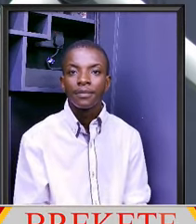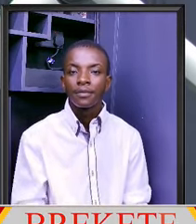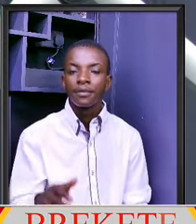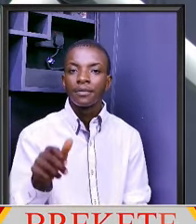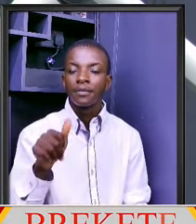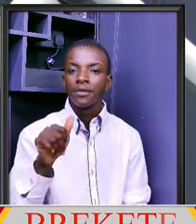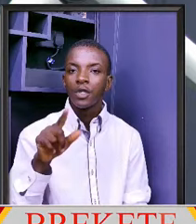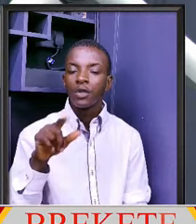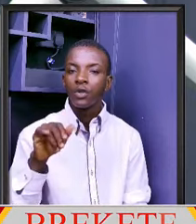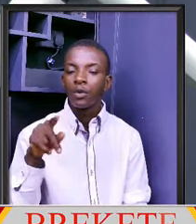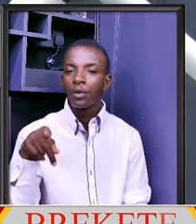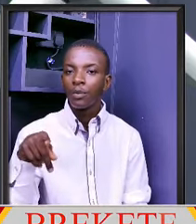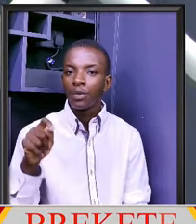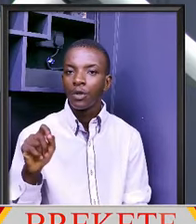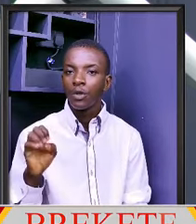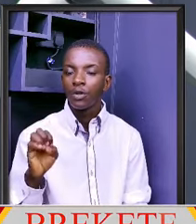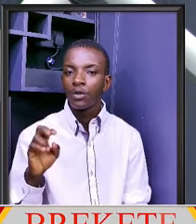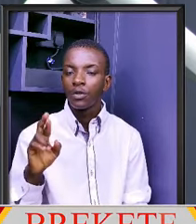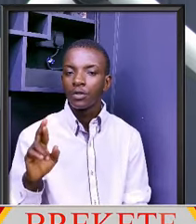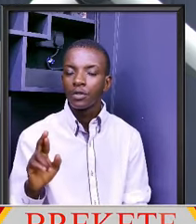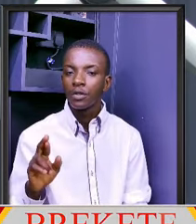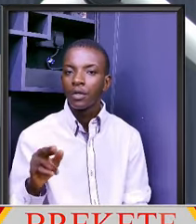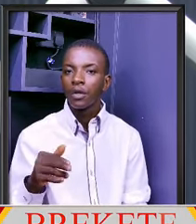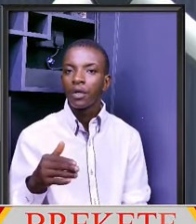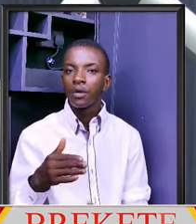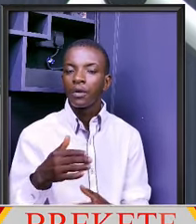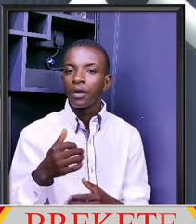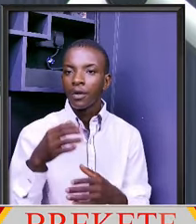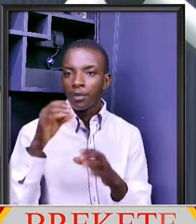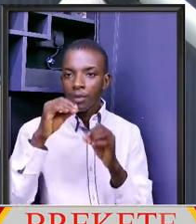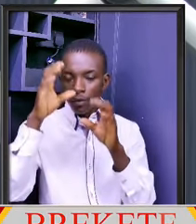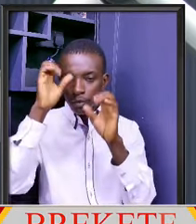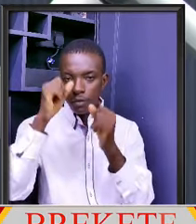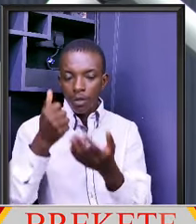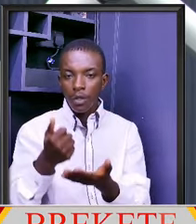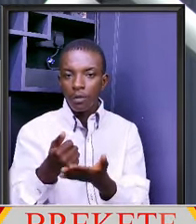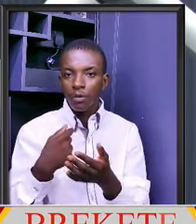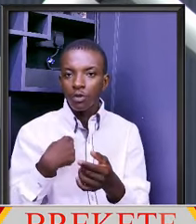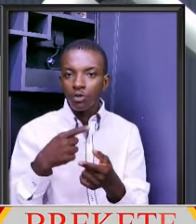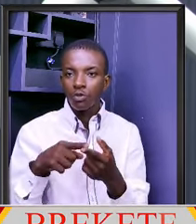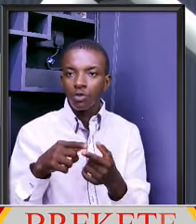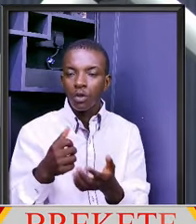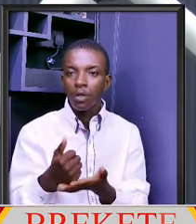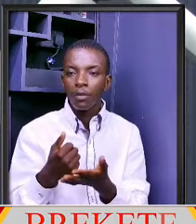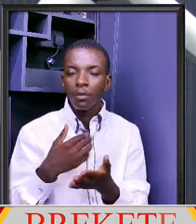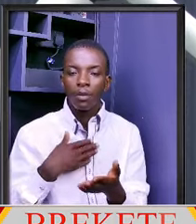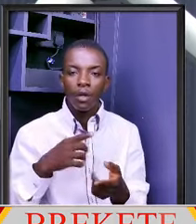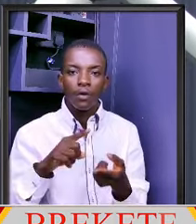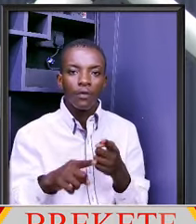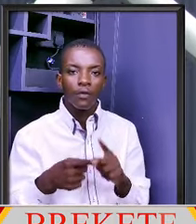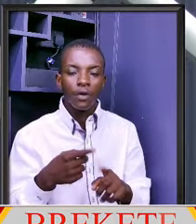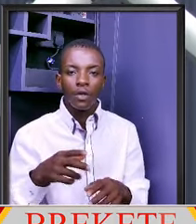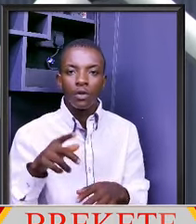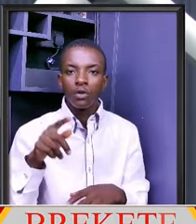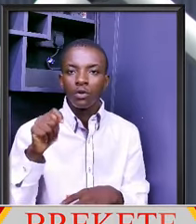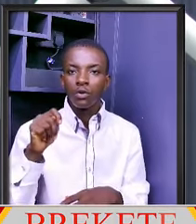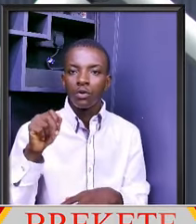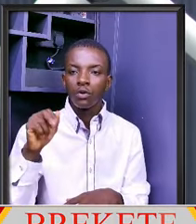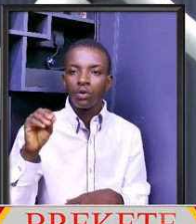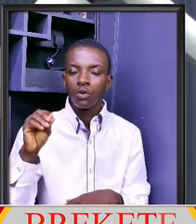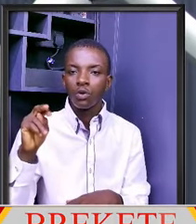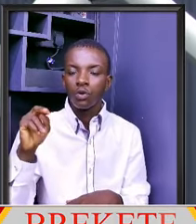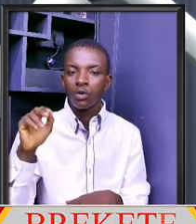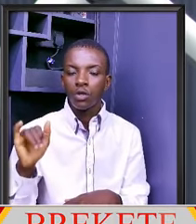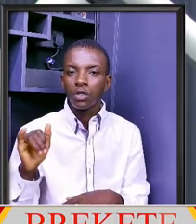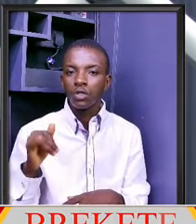Iliogben Peter is ordinary president. Please kindly help me to help my friend Tony Onoha.